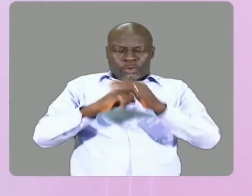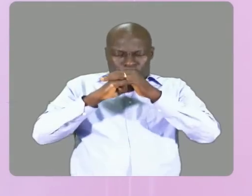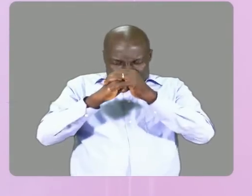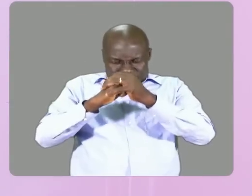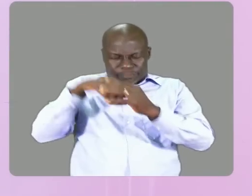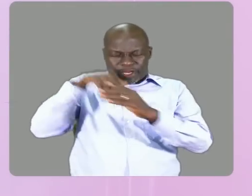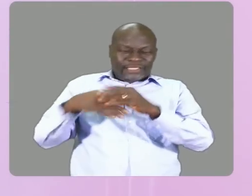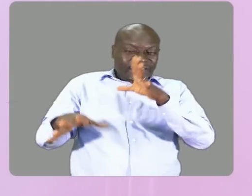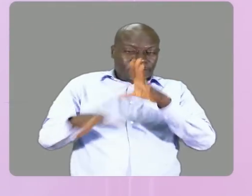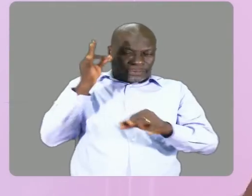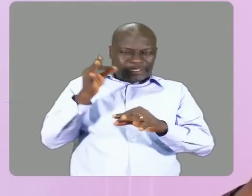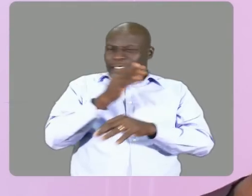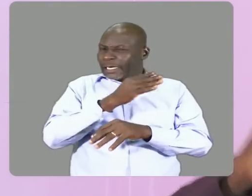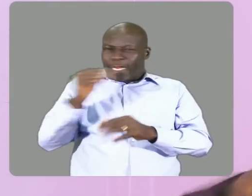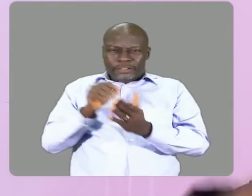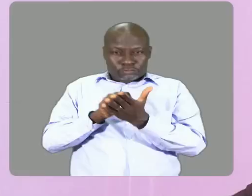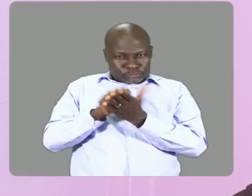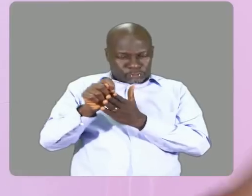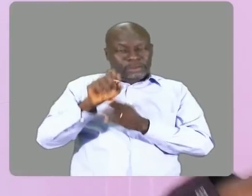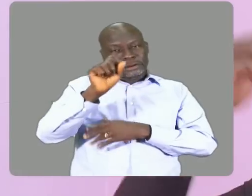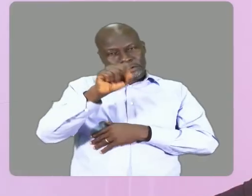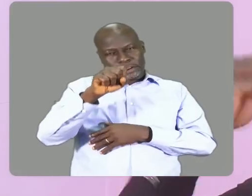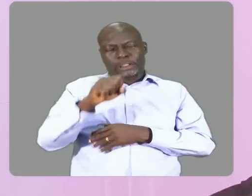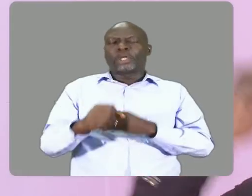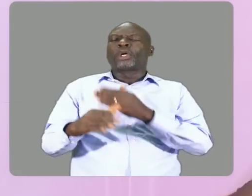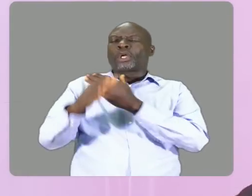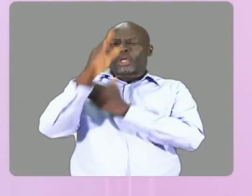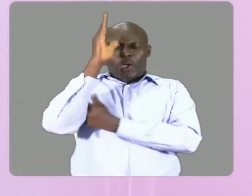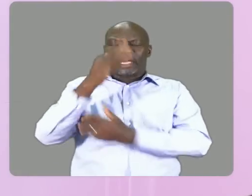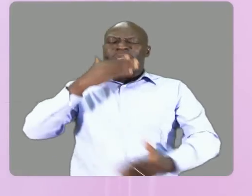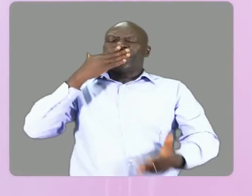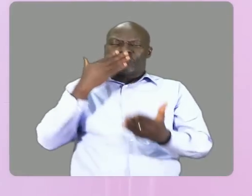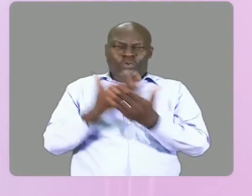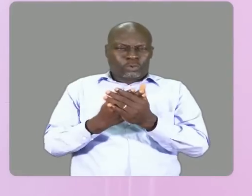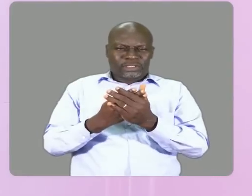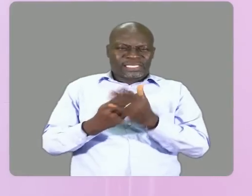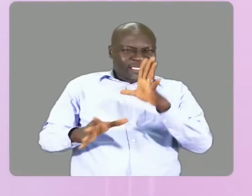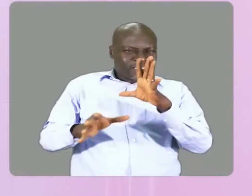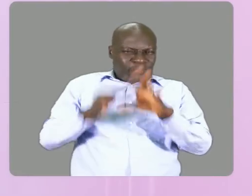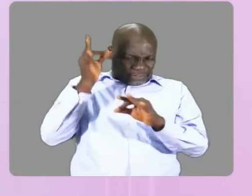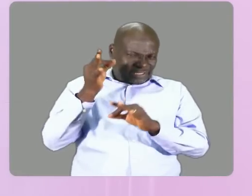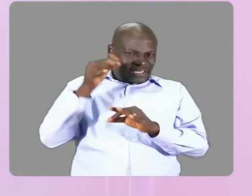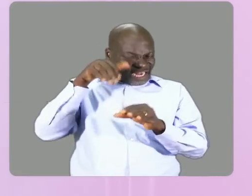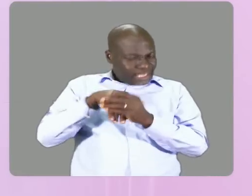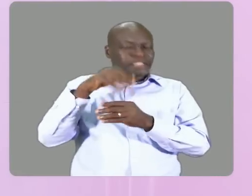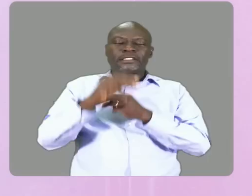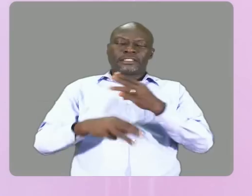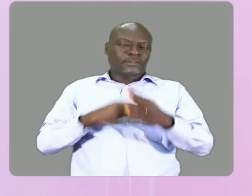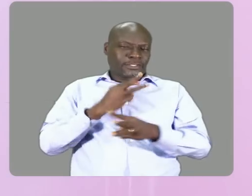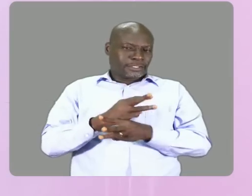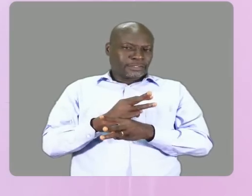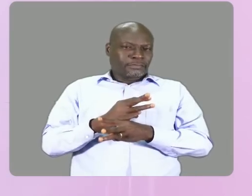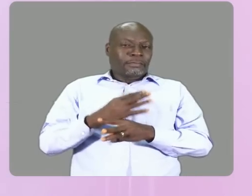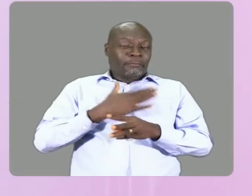mu. Enti Onyankopon ene honhom papa a e wo iwiase. Na min sai